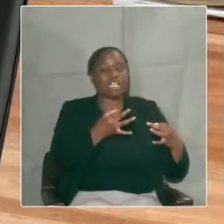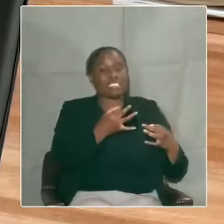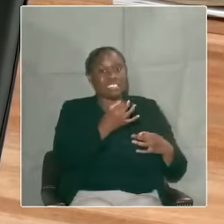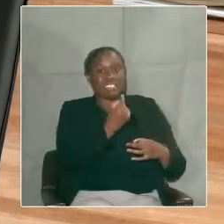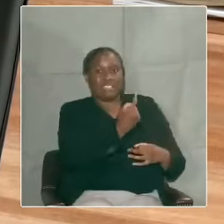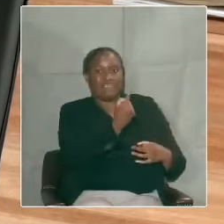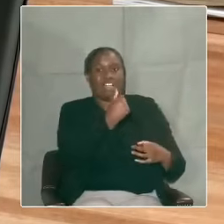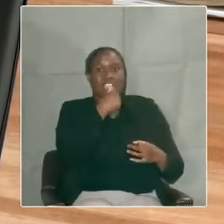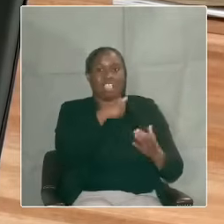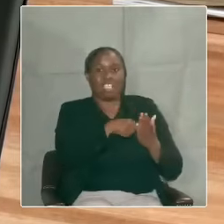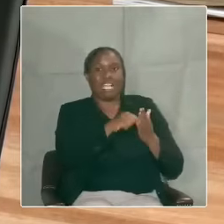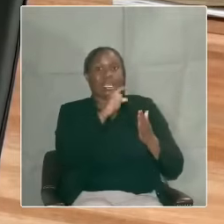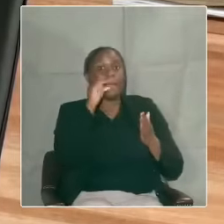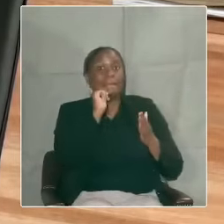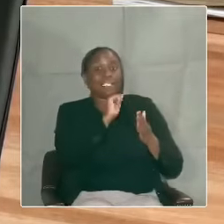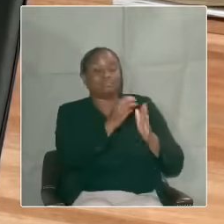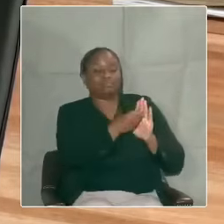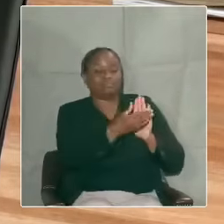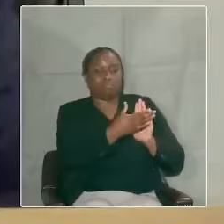name?